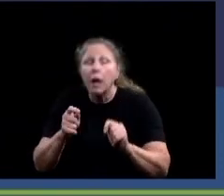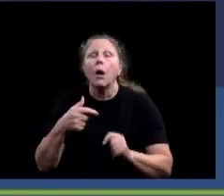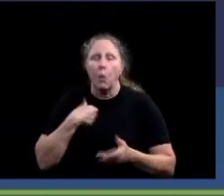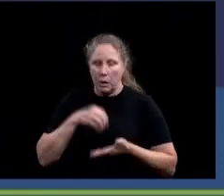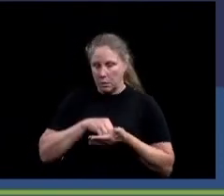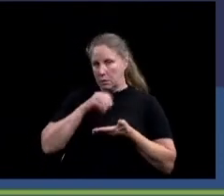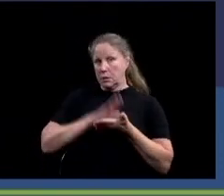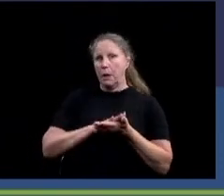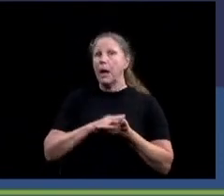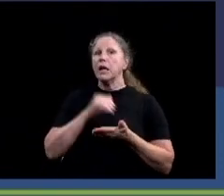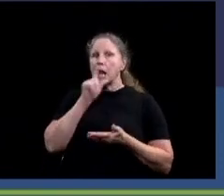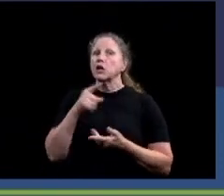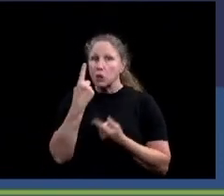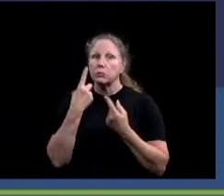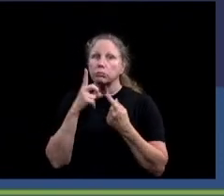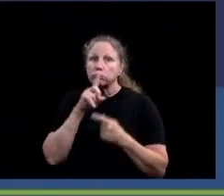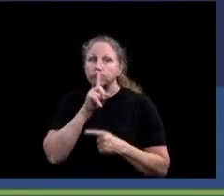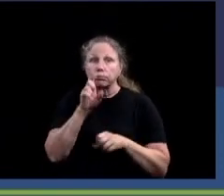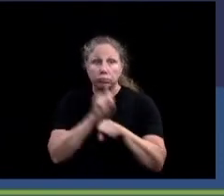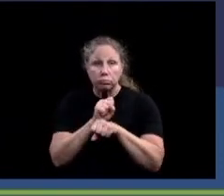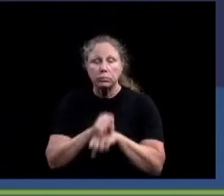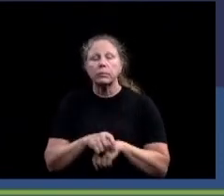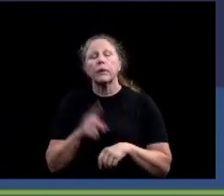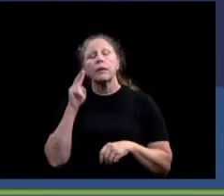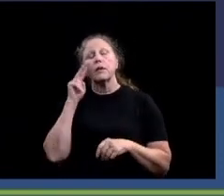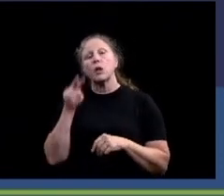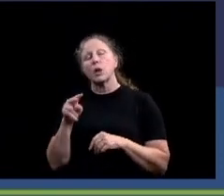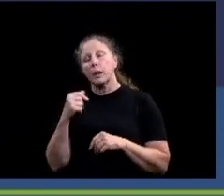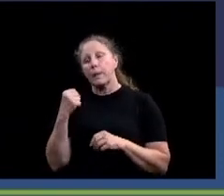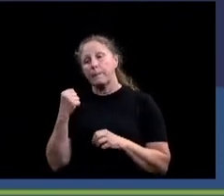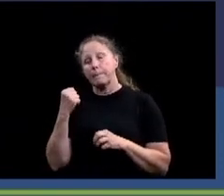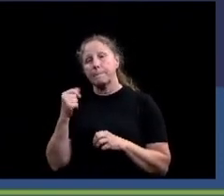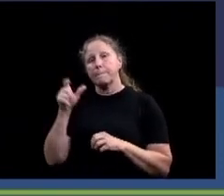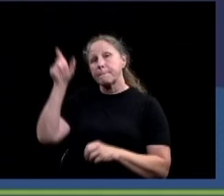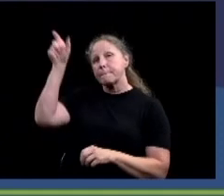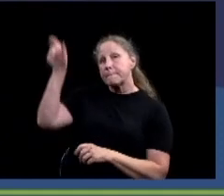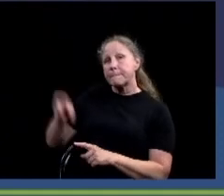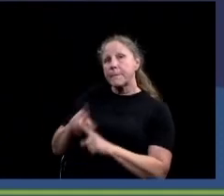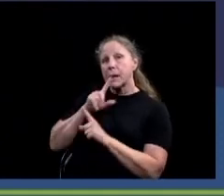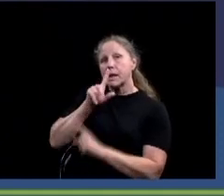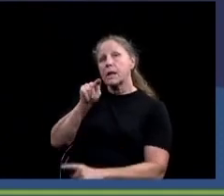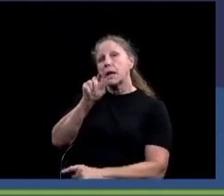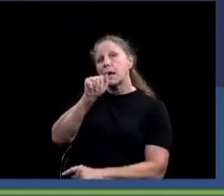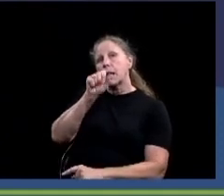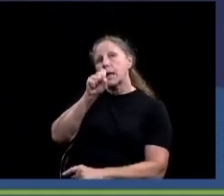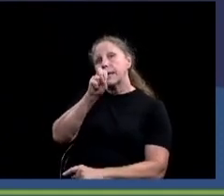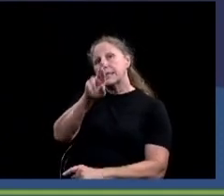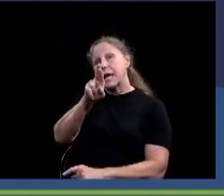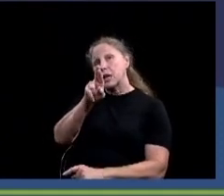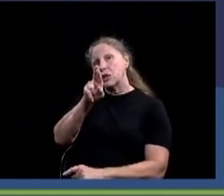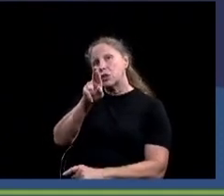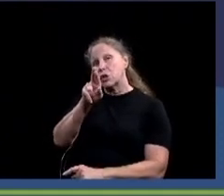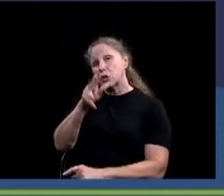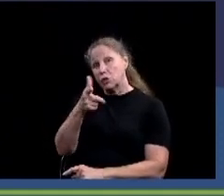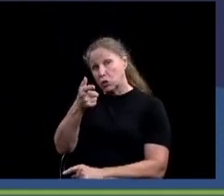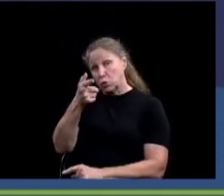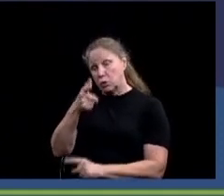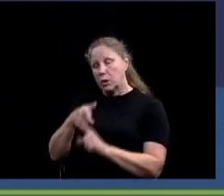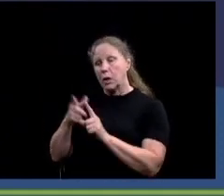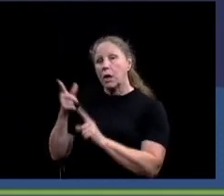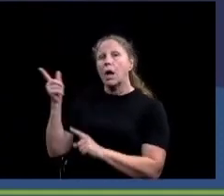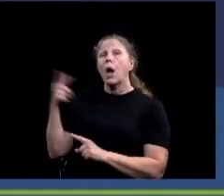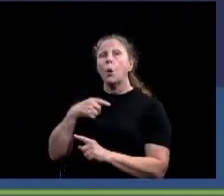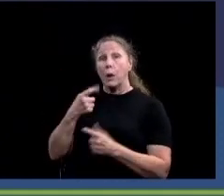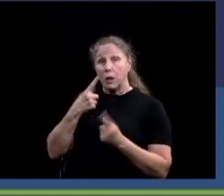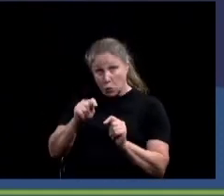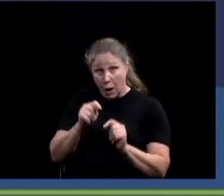look at the column with taser usage, in 2016 we had 12 misses. In 2017 we had 10 misses.